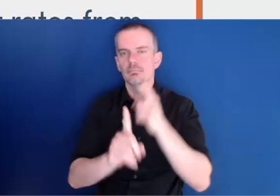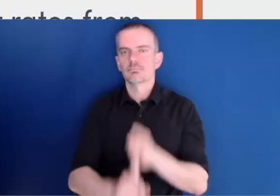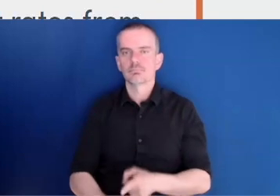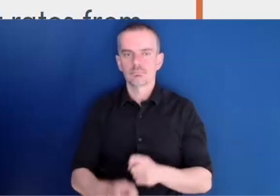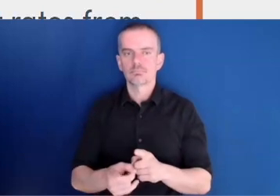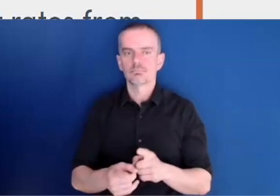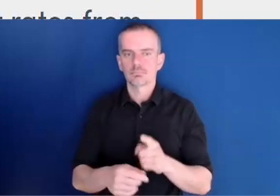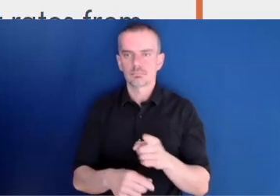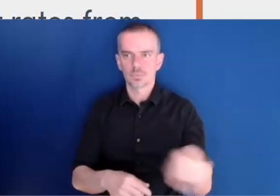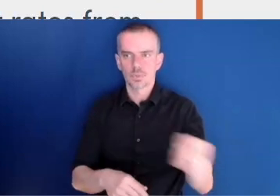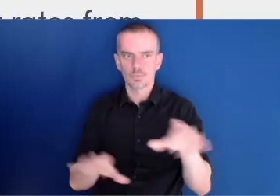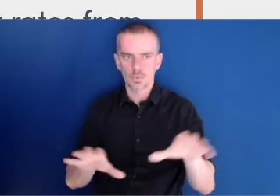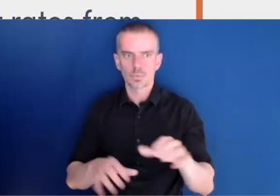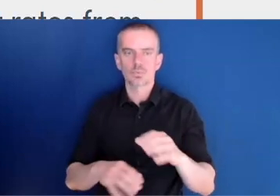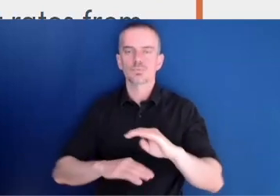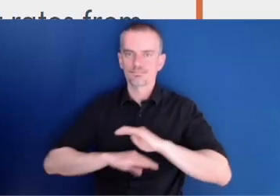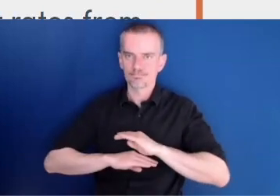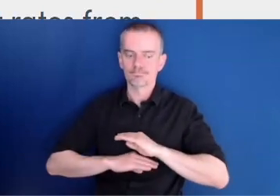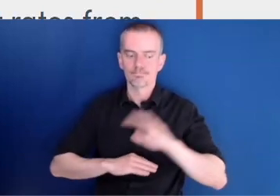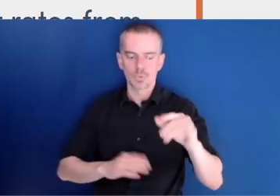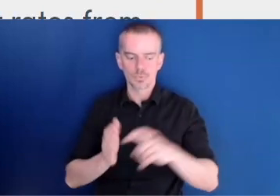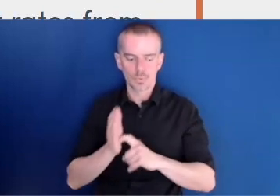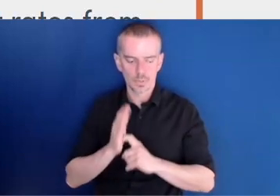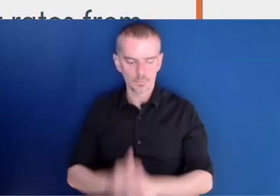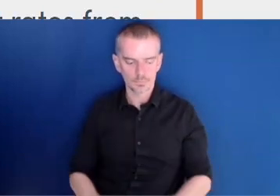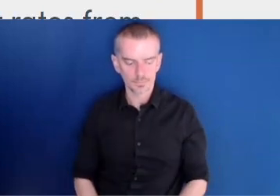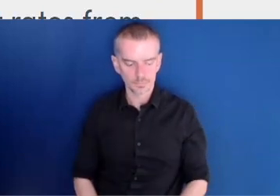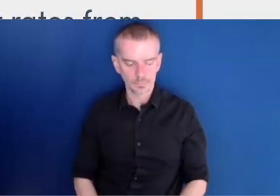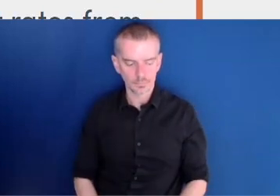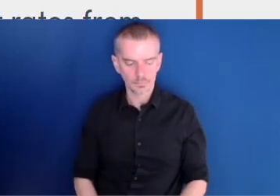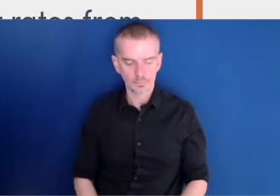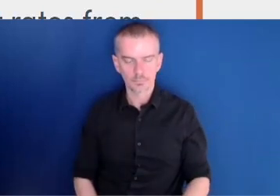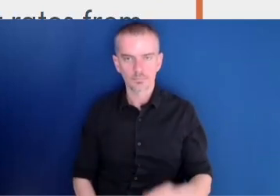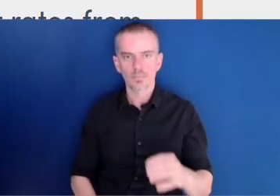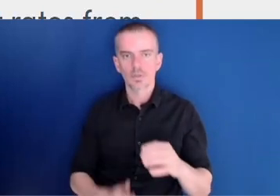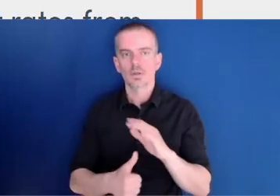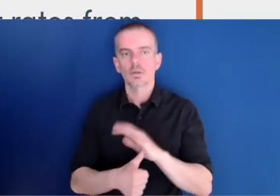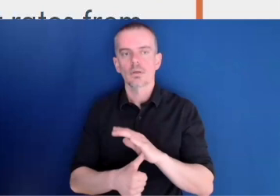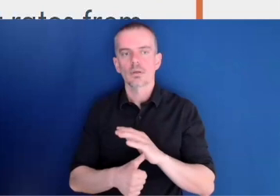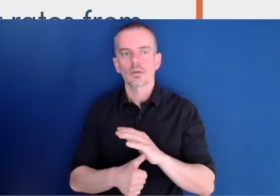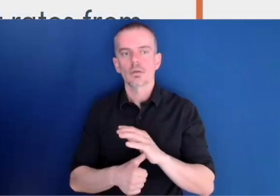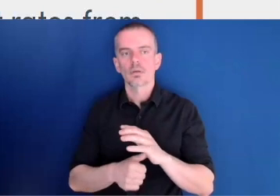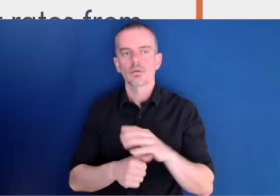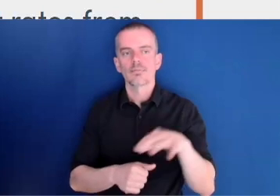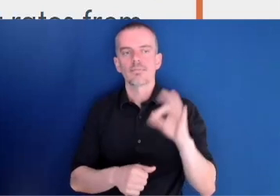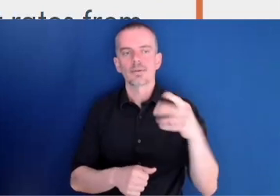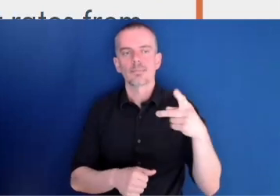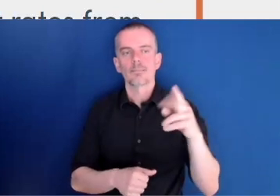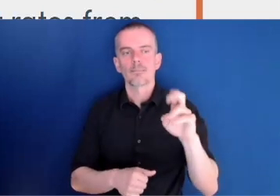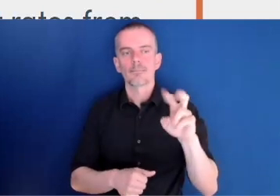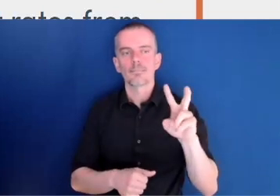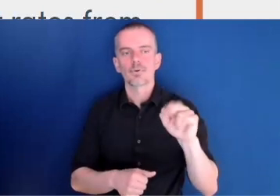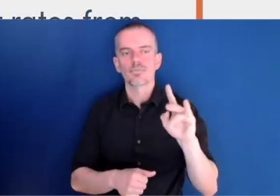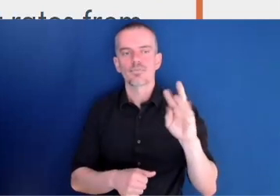you are meeting the requirements for this. So those prevailing wage determinations, and those can